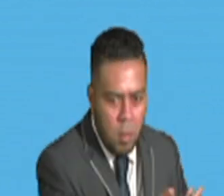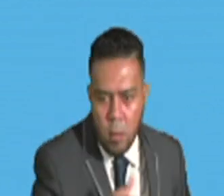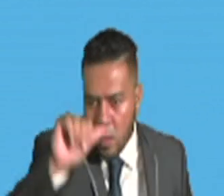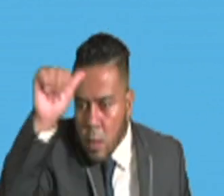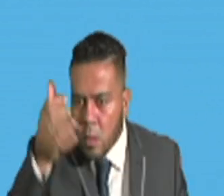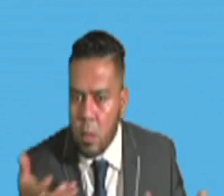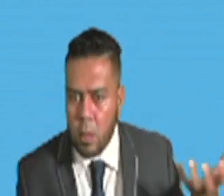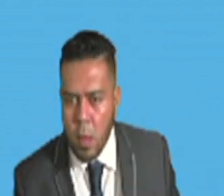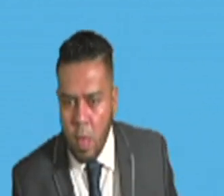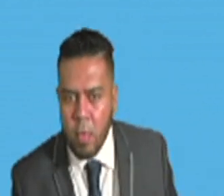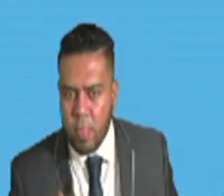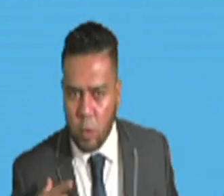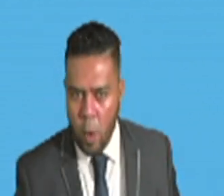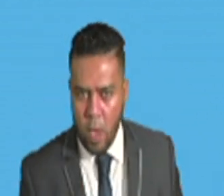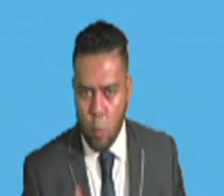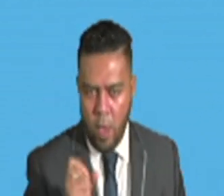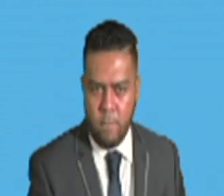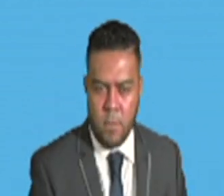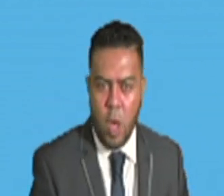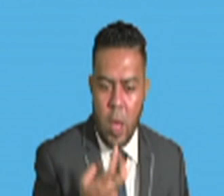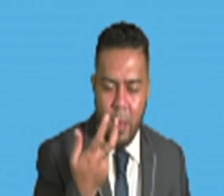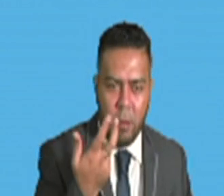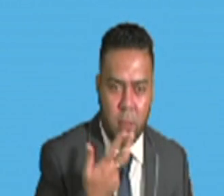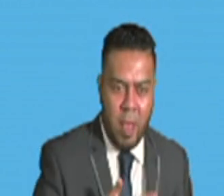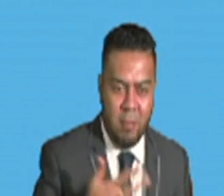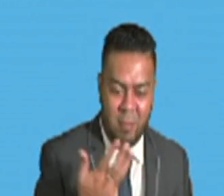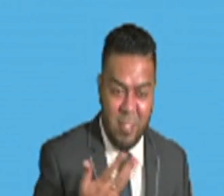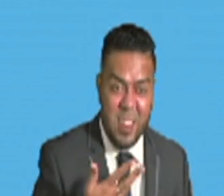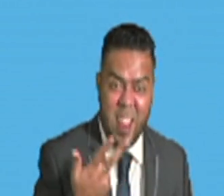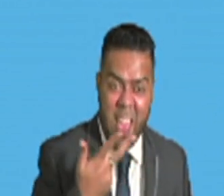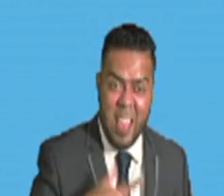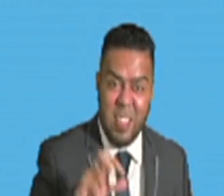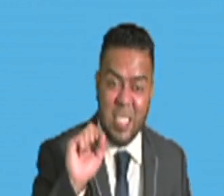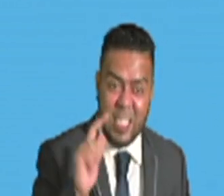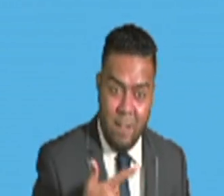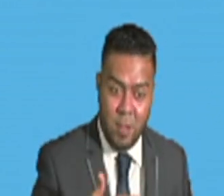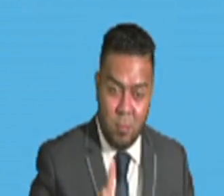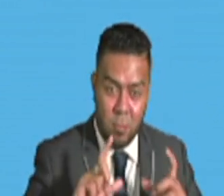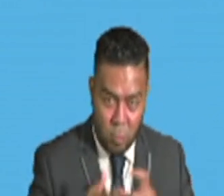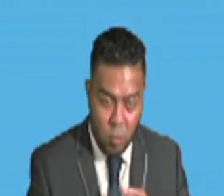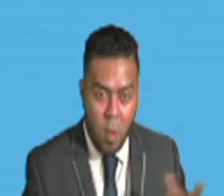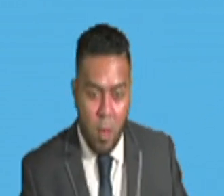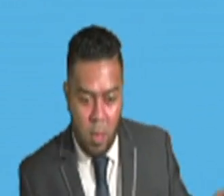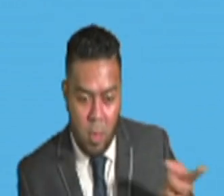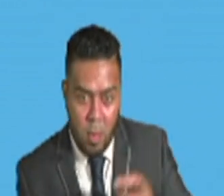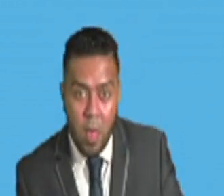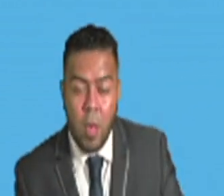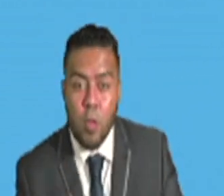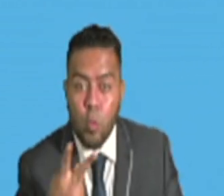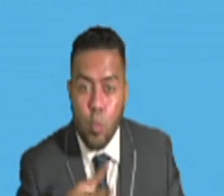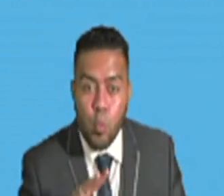difference. When you have interventions in government where it splits our society based on ethnic